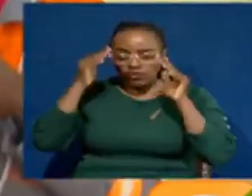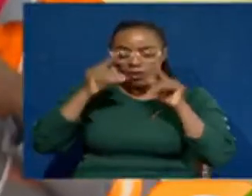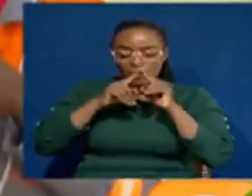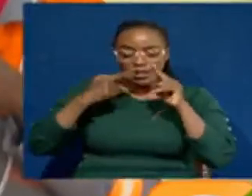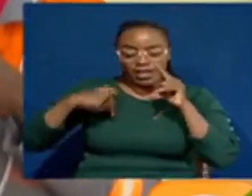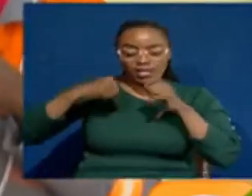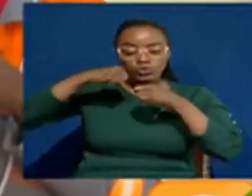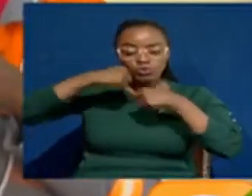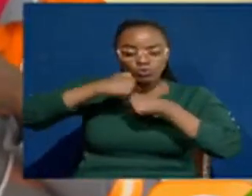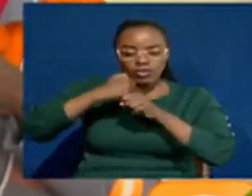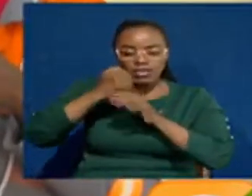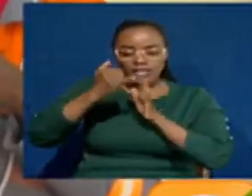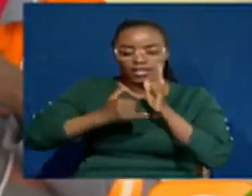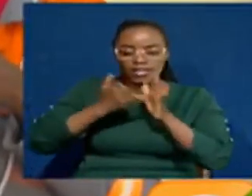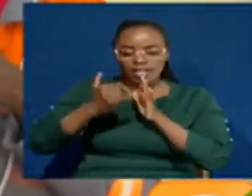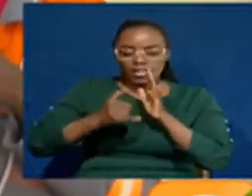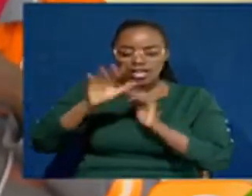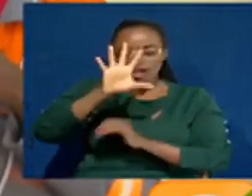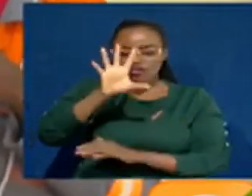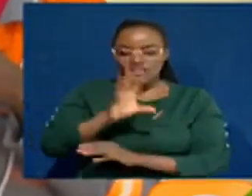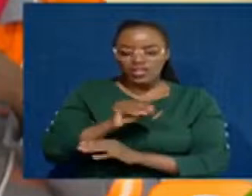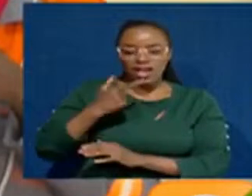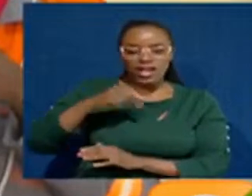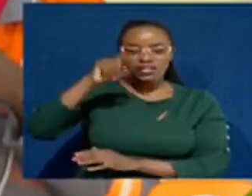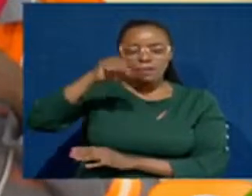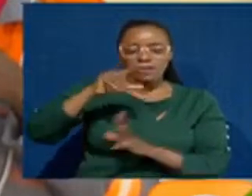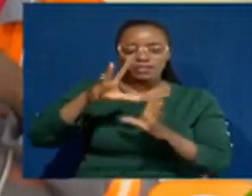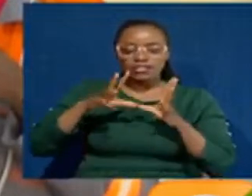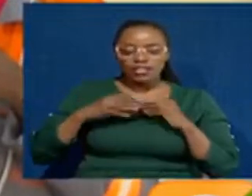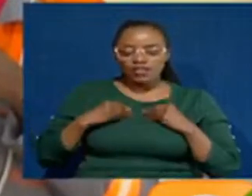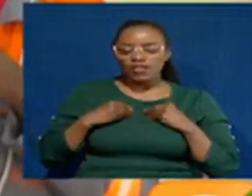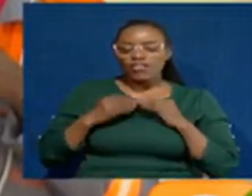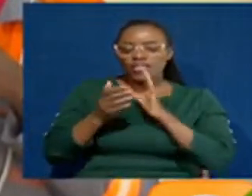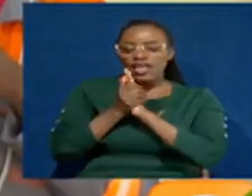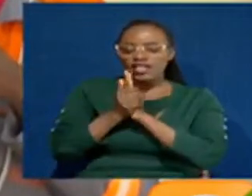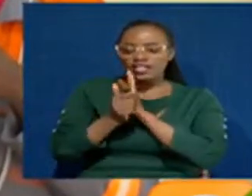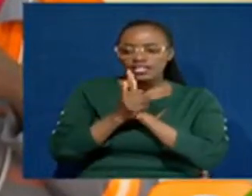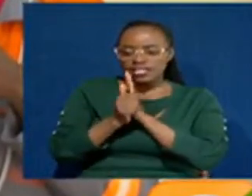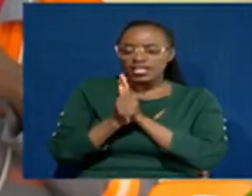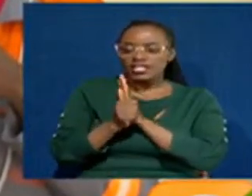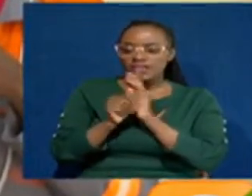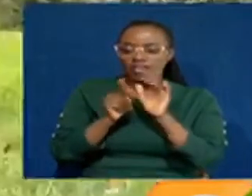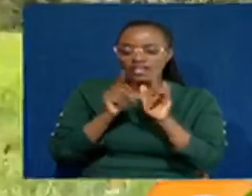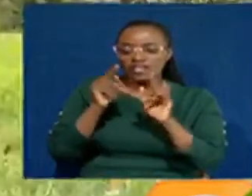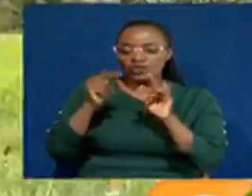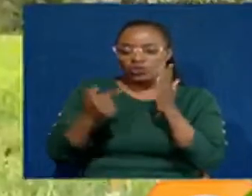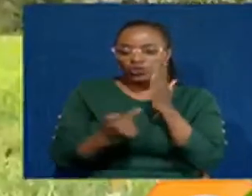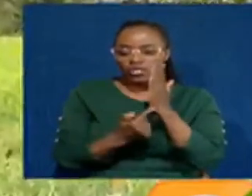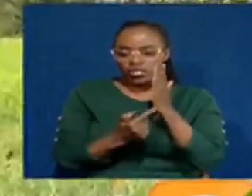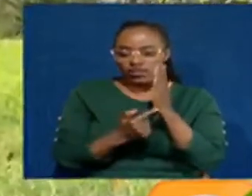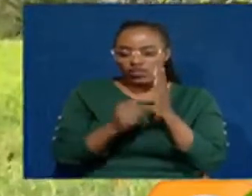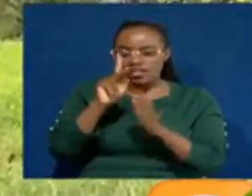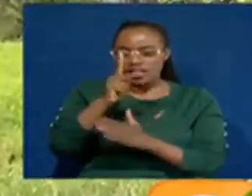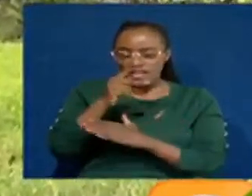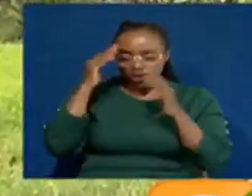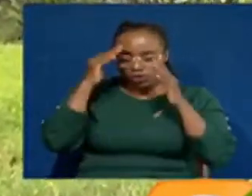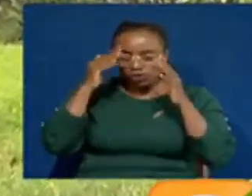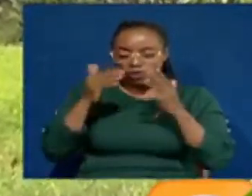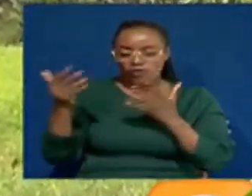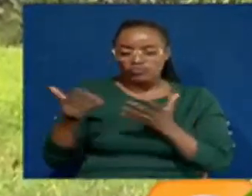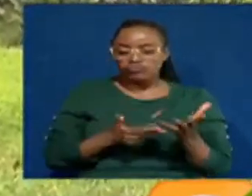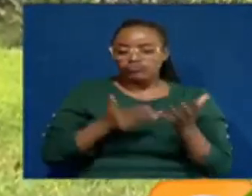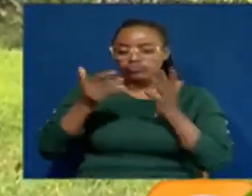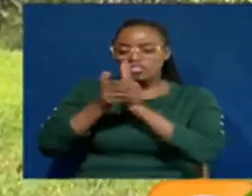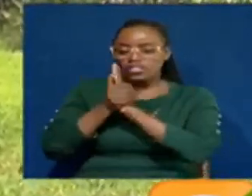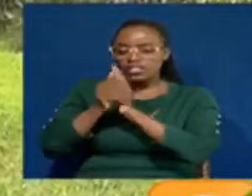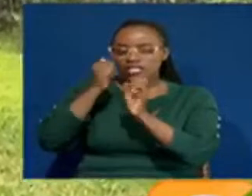to industrialize this continent, we must embrace the latest skills and the latest technologies. With Kenya keen on exporting its